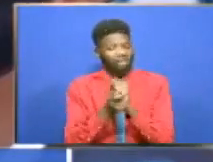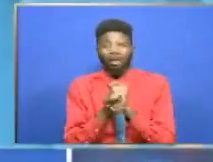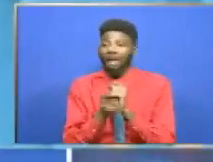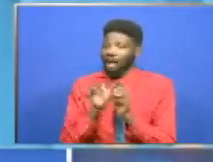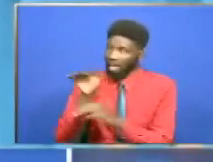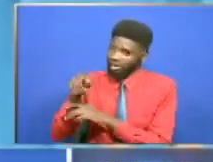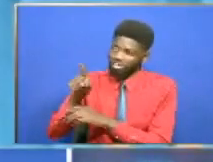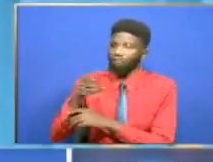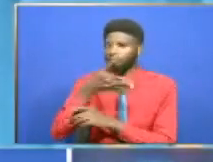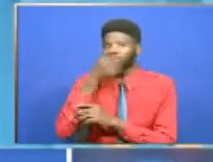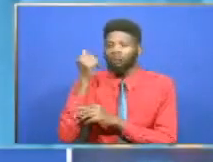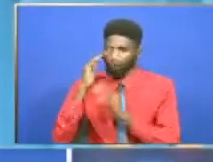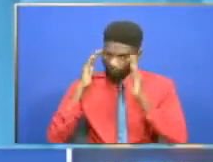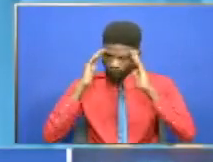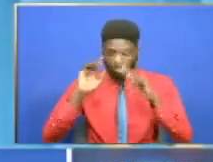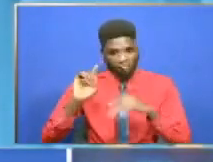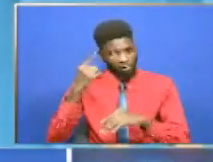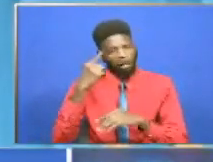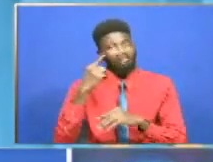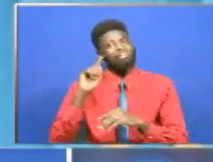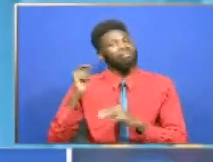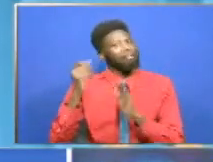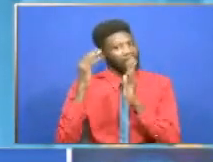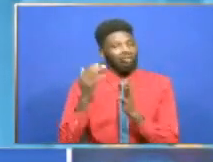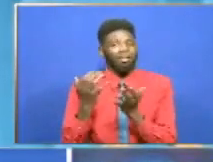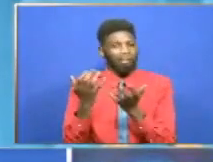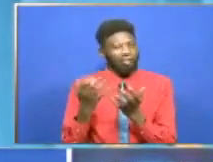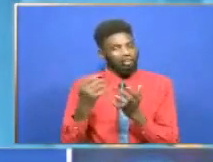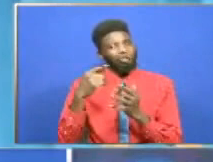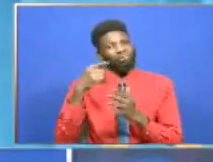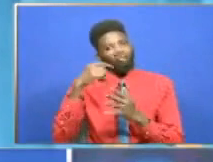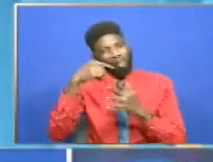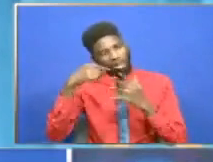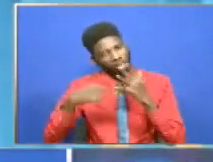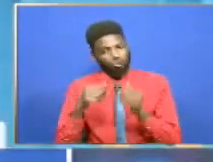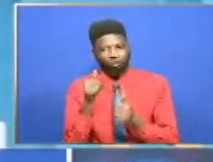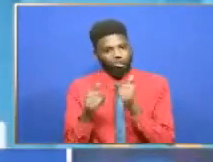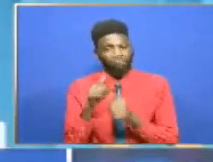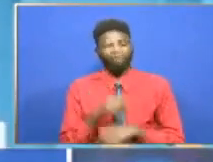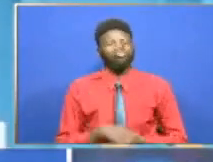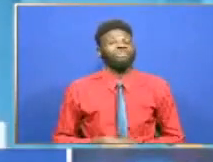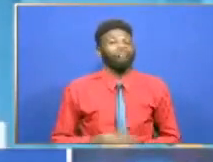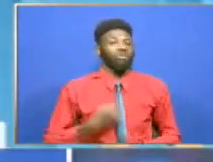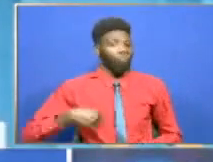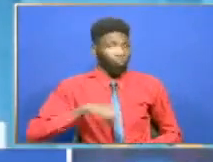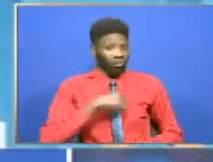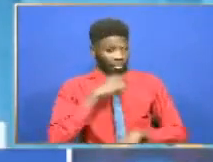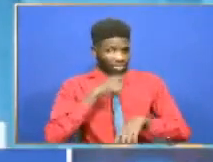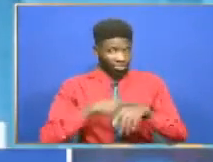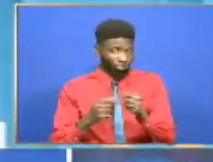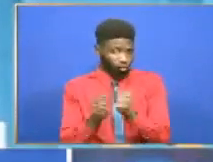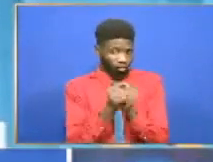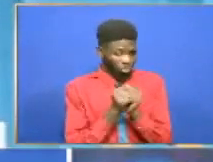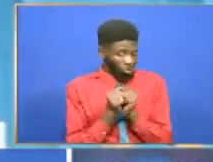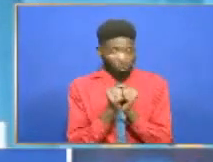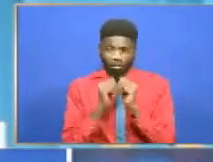Kenyans. Sisi wote tukiwa pamoja, roho ya ubinafsi isi